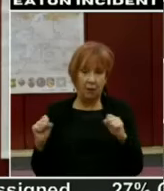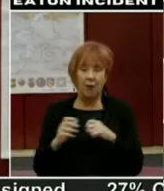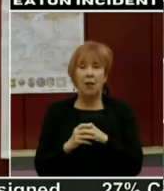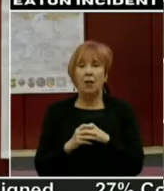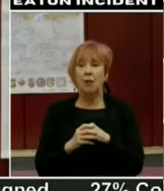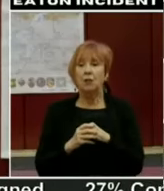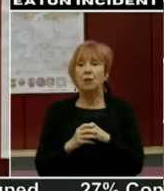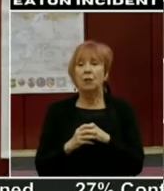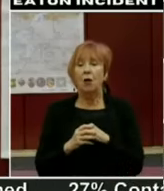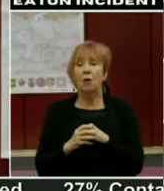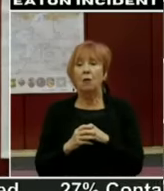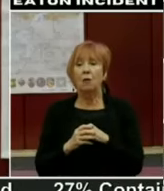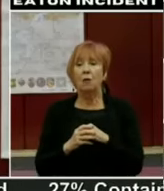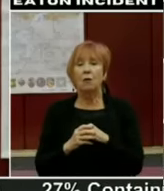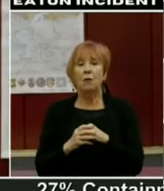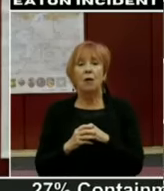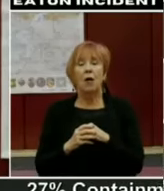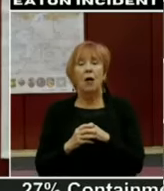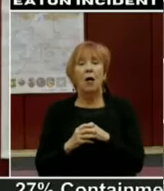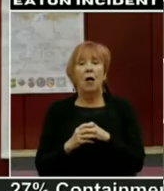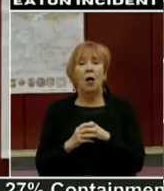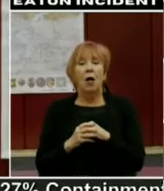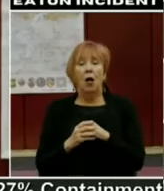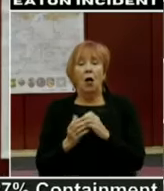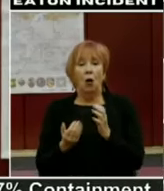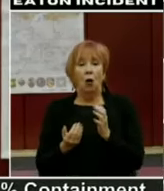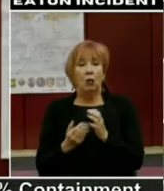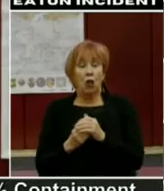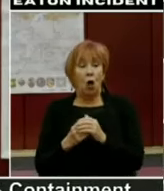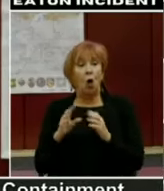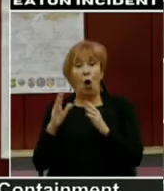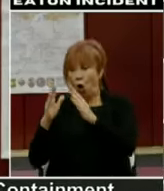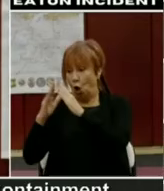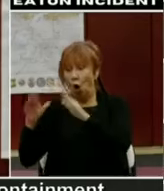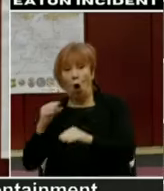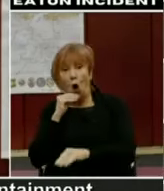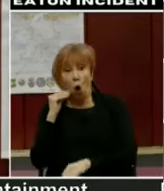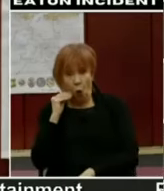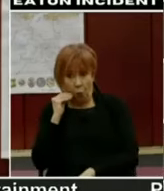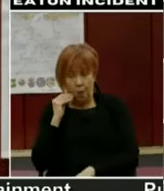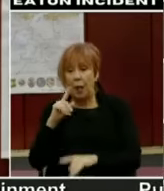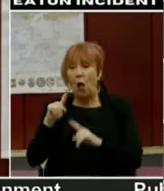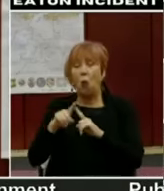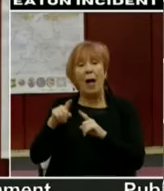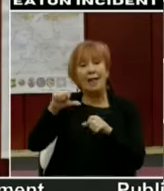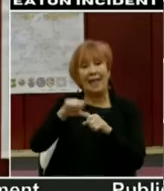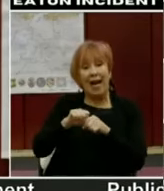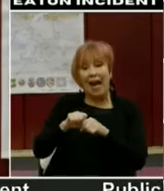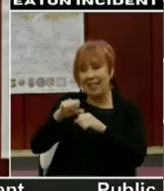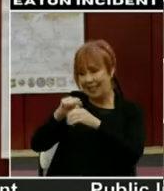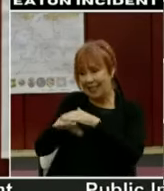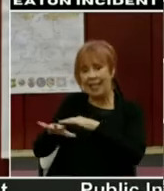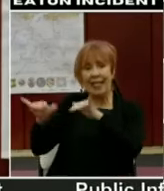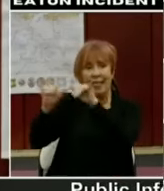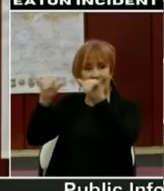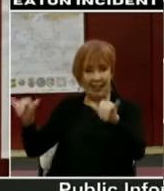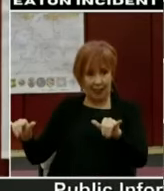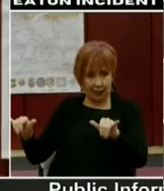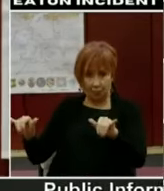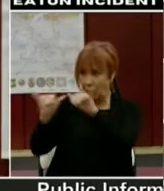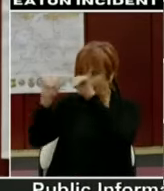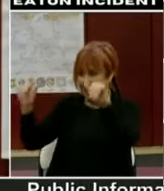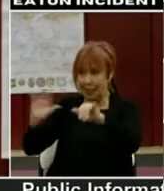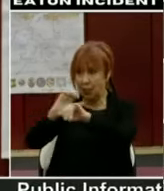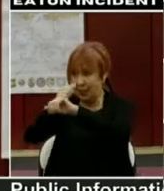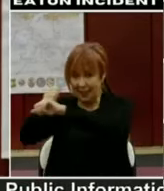available. Restoration of an individual home, once we have gas in the system, actually requires that we enter the